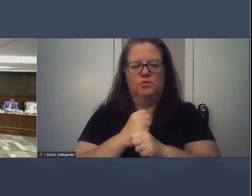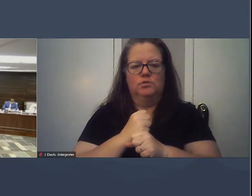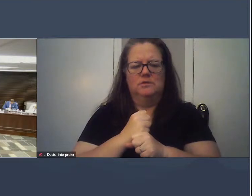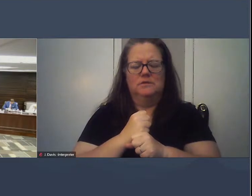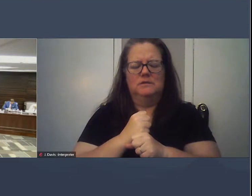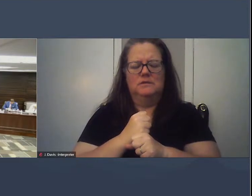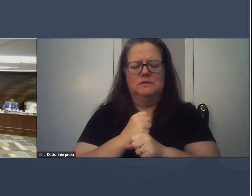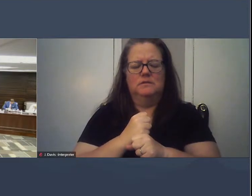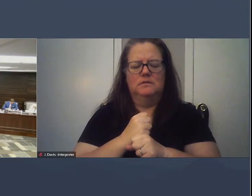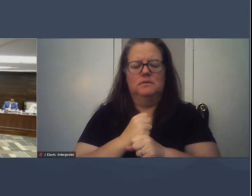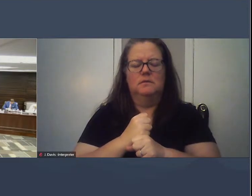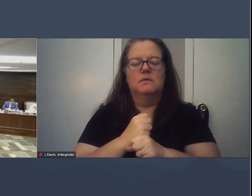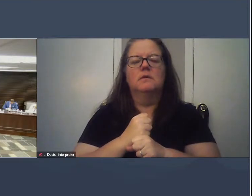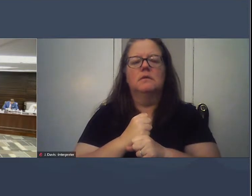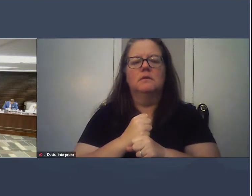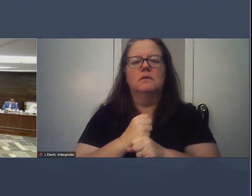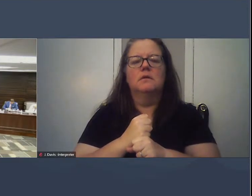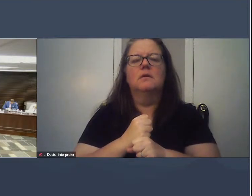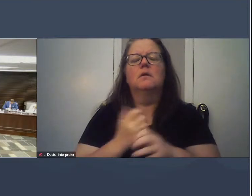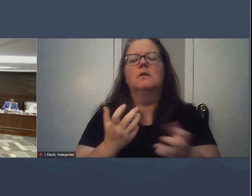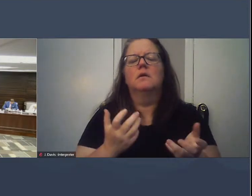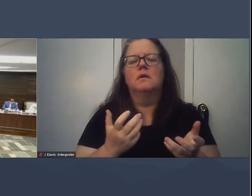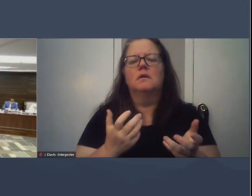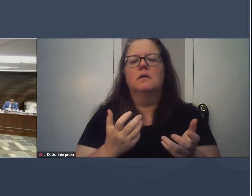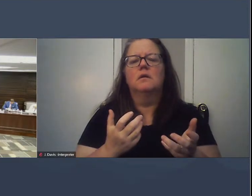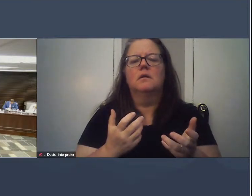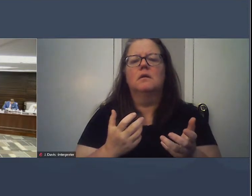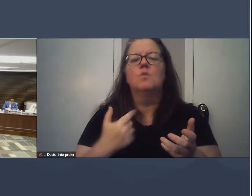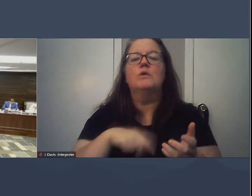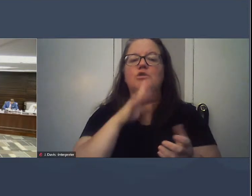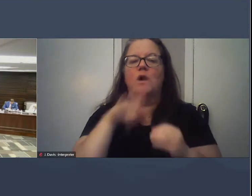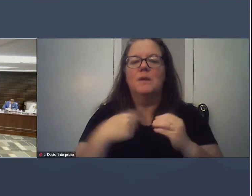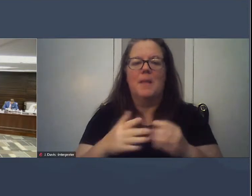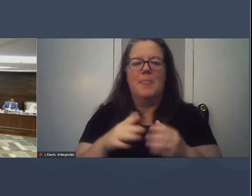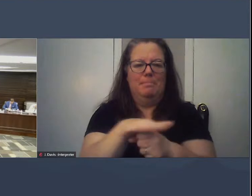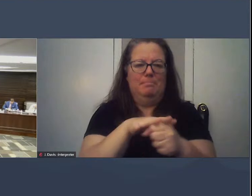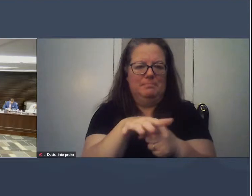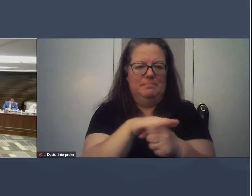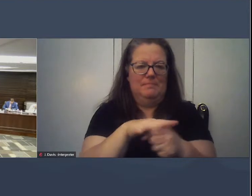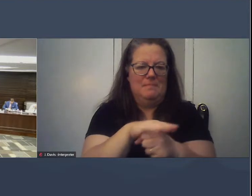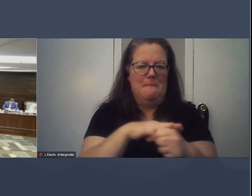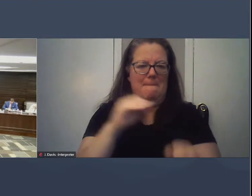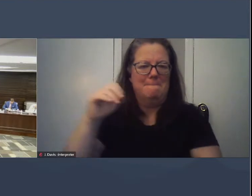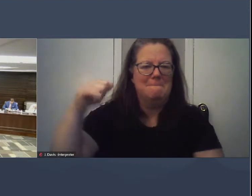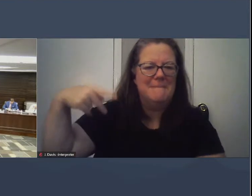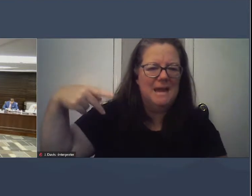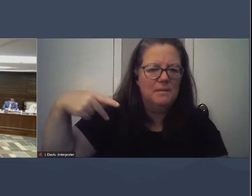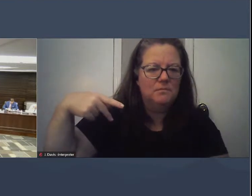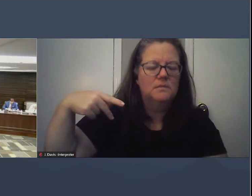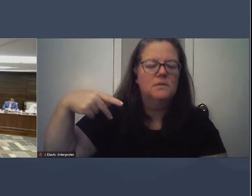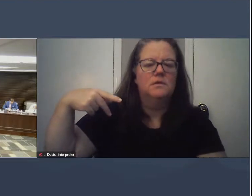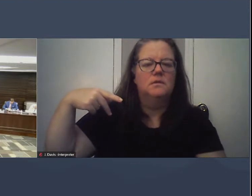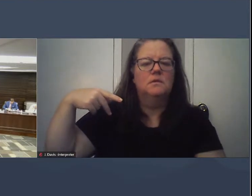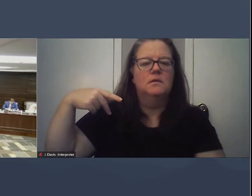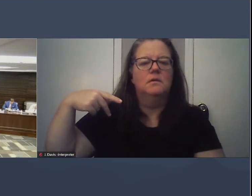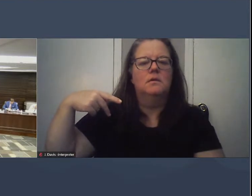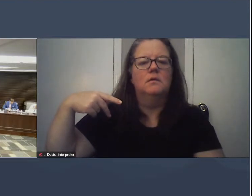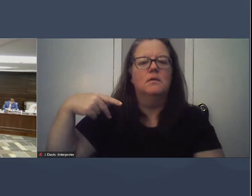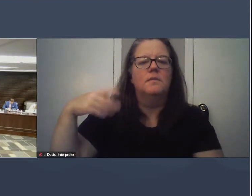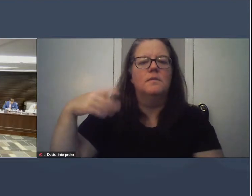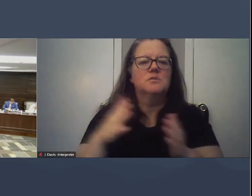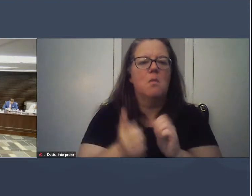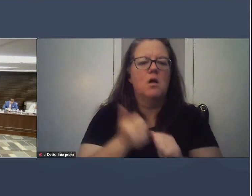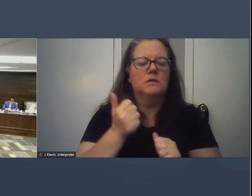know, jurisdiction, I mean. Okay, well, you because look at it we're on talking the about map. mapping and size Right. and things like that, so I was, so the smallest one would